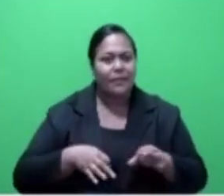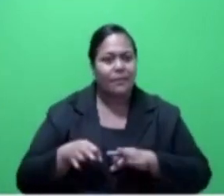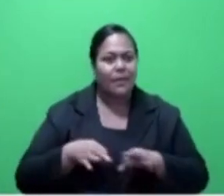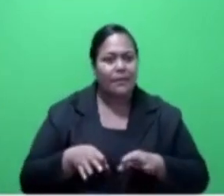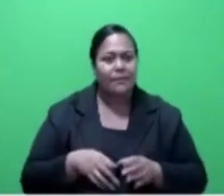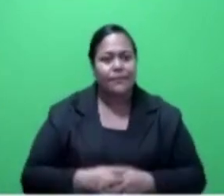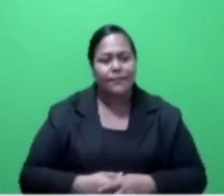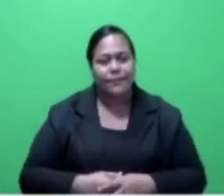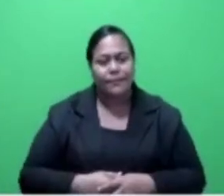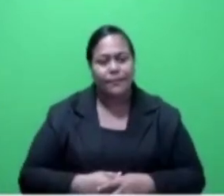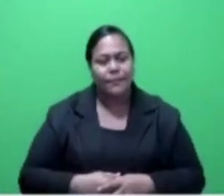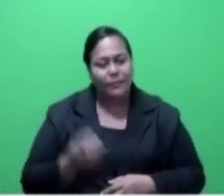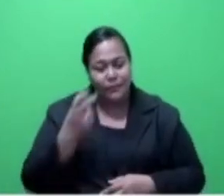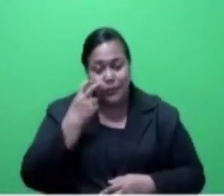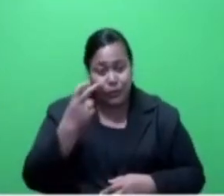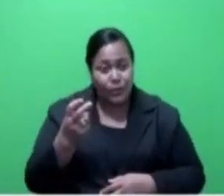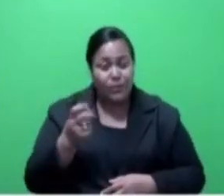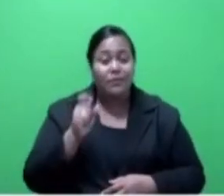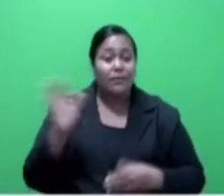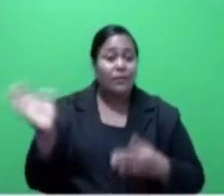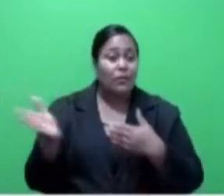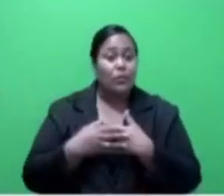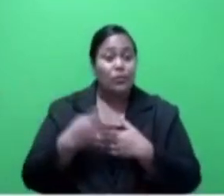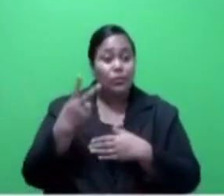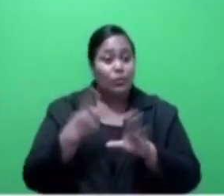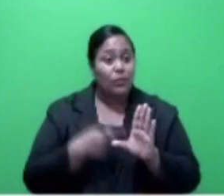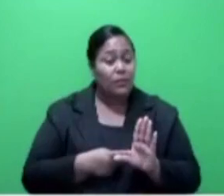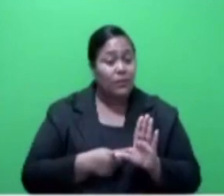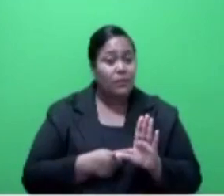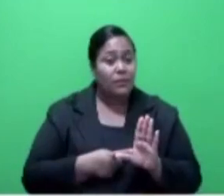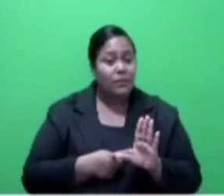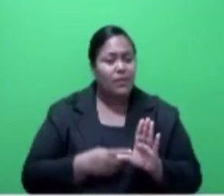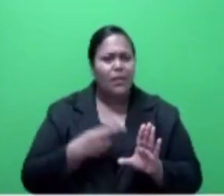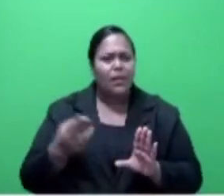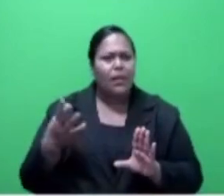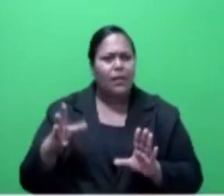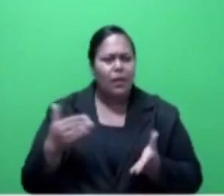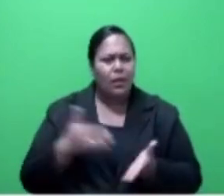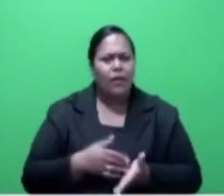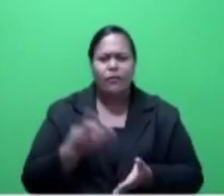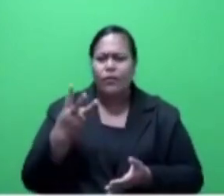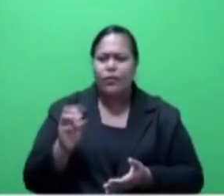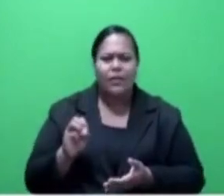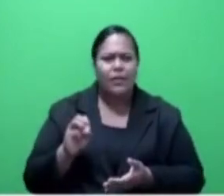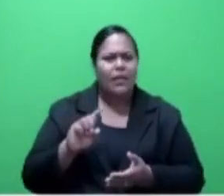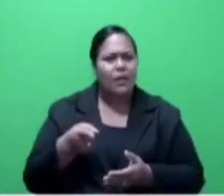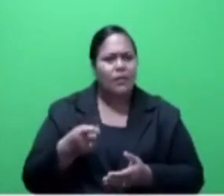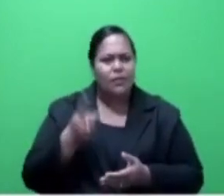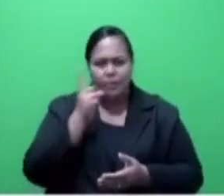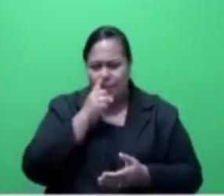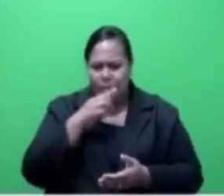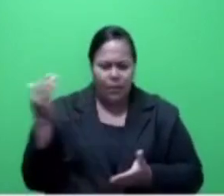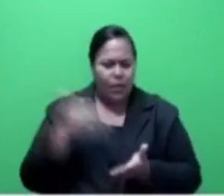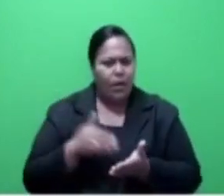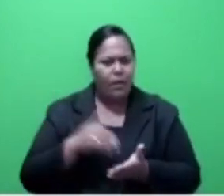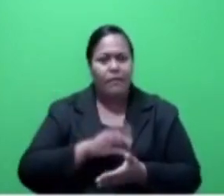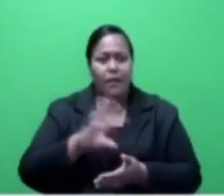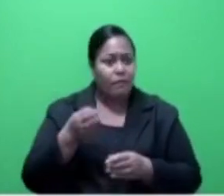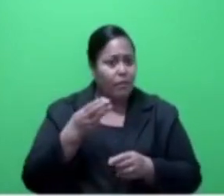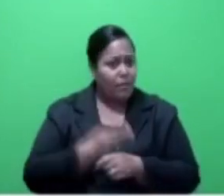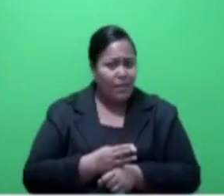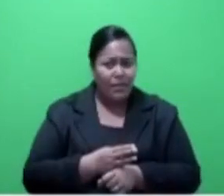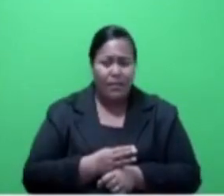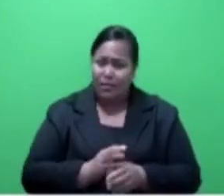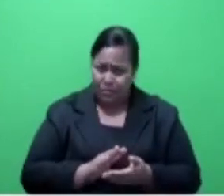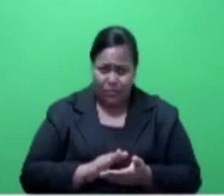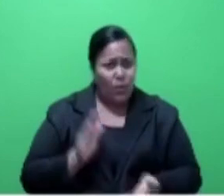So tourism, if you shut down for 2 years and suddenly get 30,000 tourists on average every month, that is growth. That